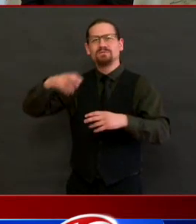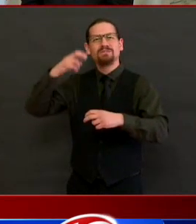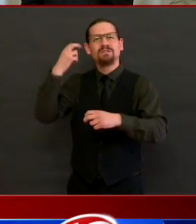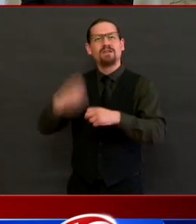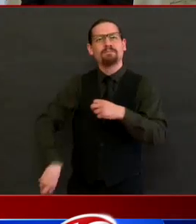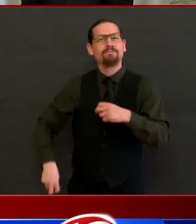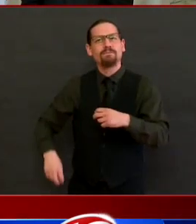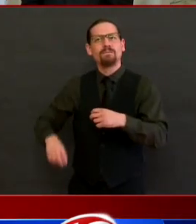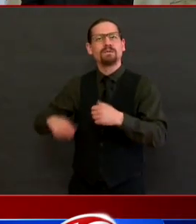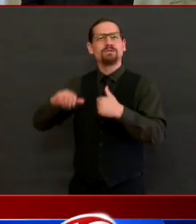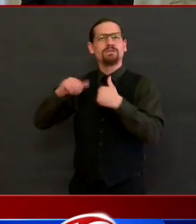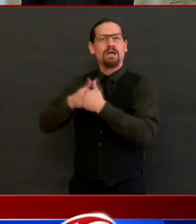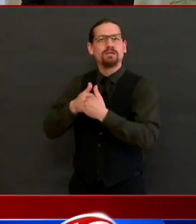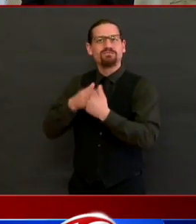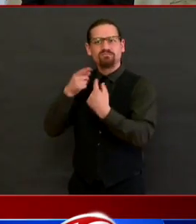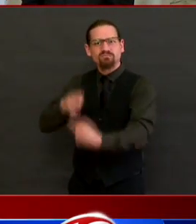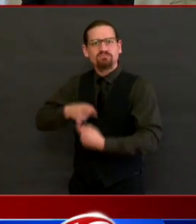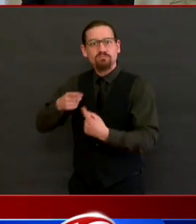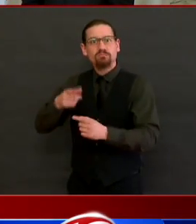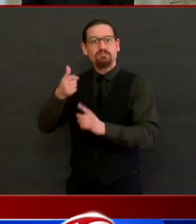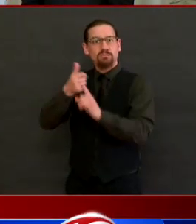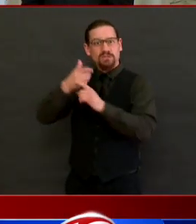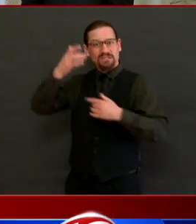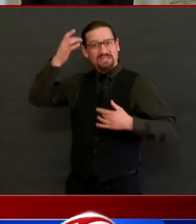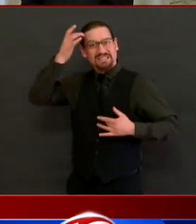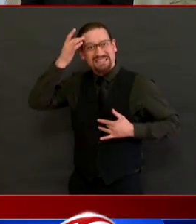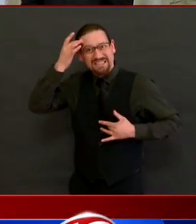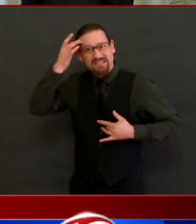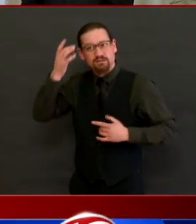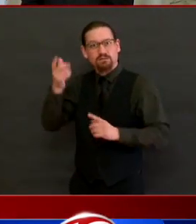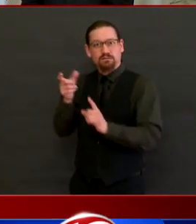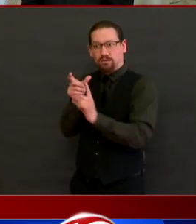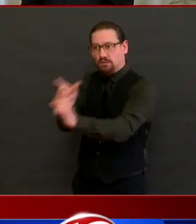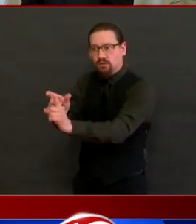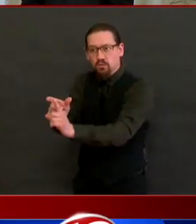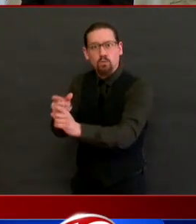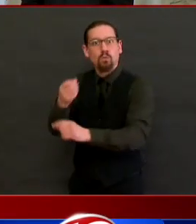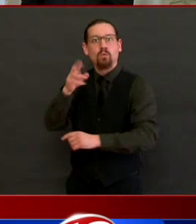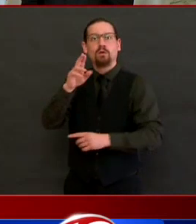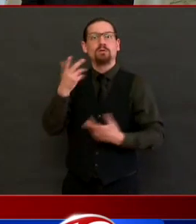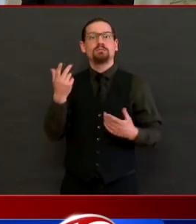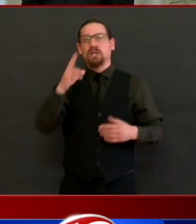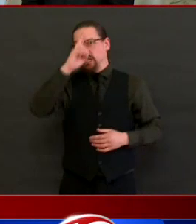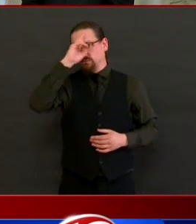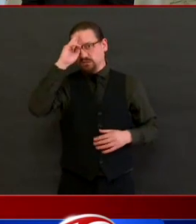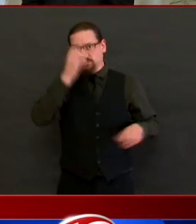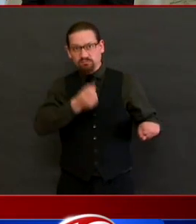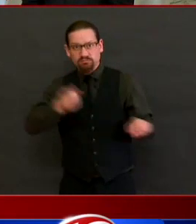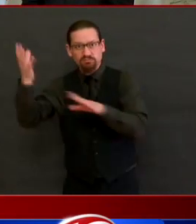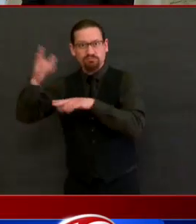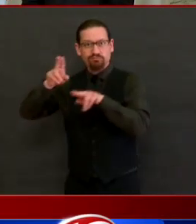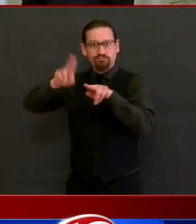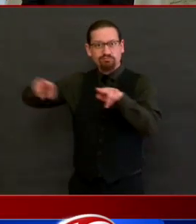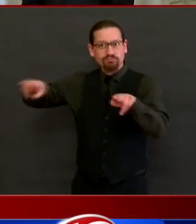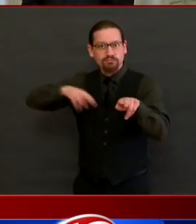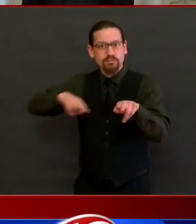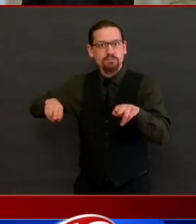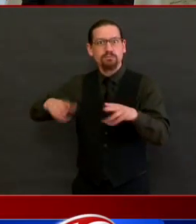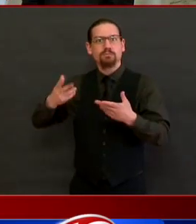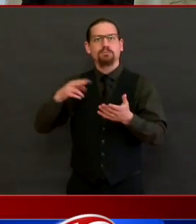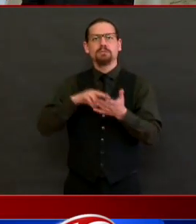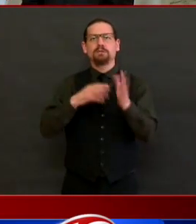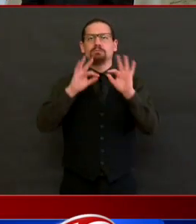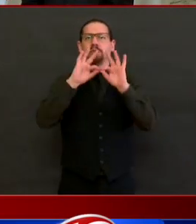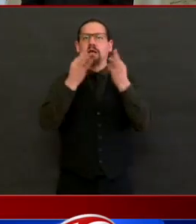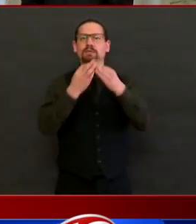who are sick in the hospital, sick in isolation, and it's incredibly difficult because their family members